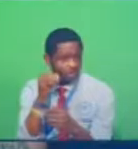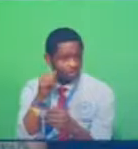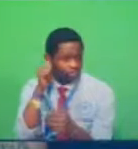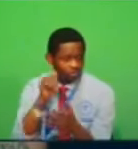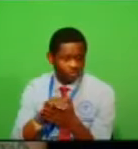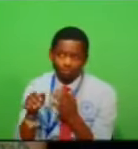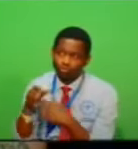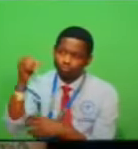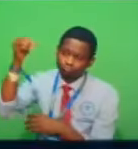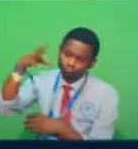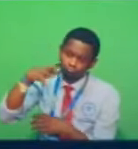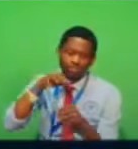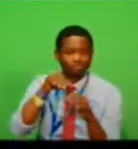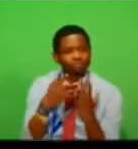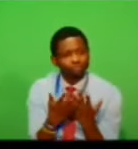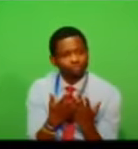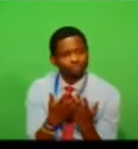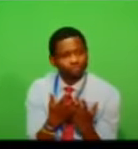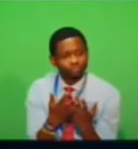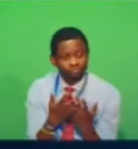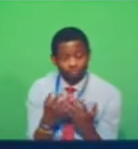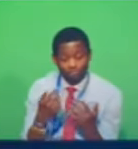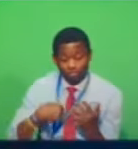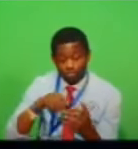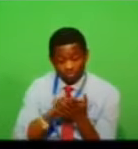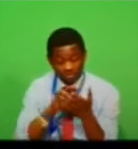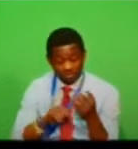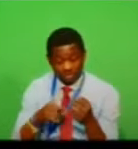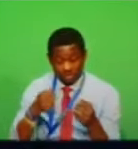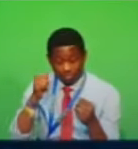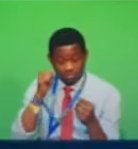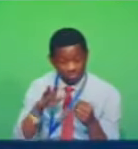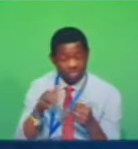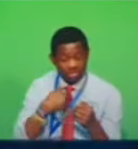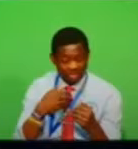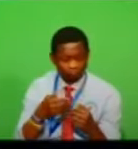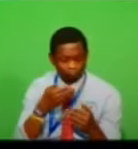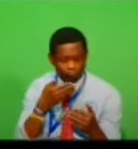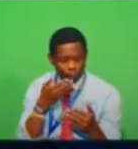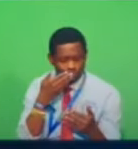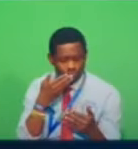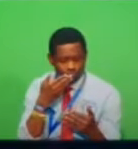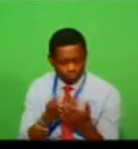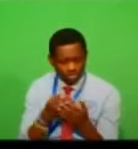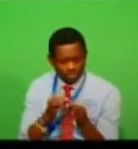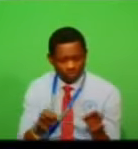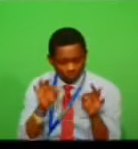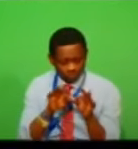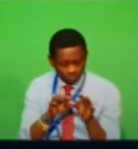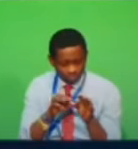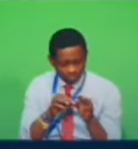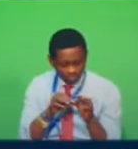right? So I believe that we as women have that role to play in our society and the spheres that we can also influence.